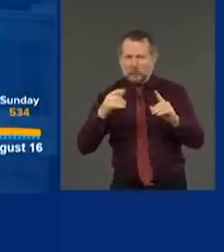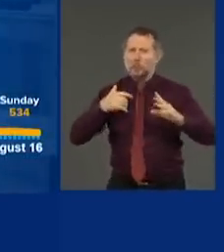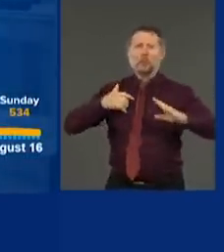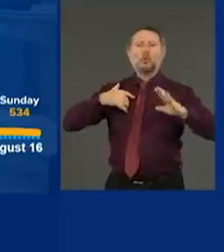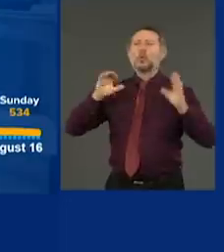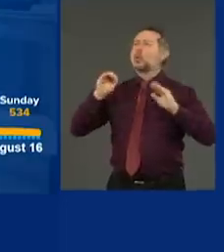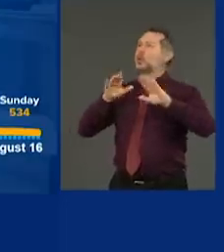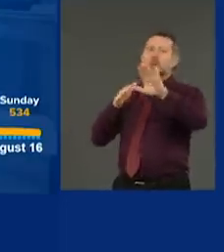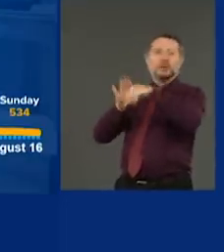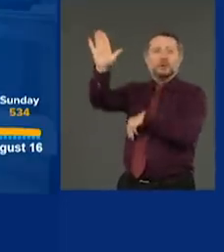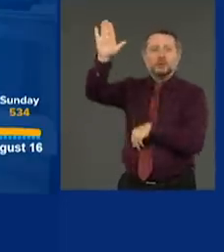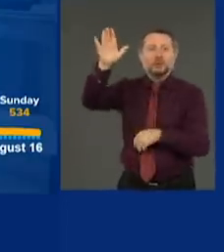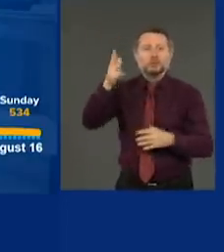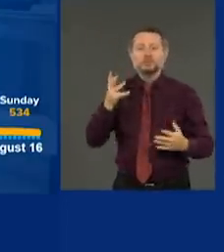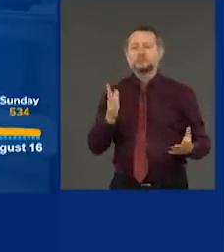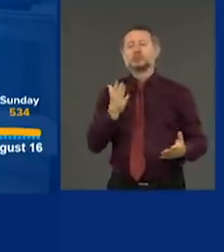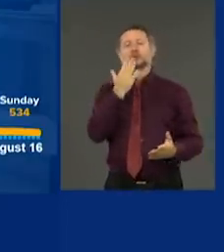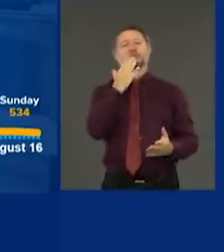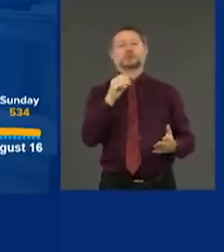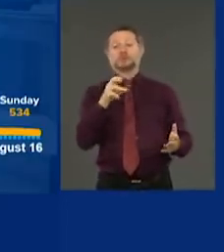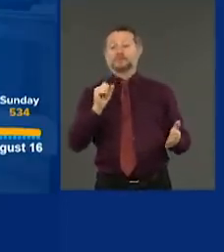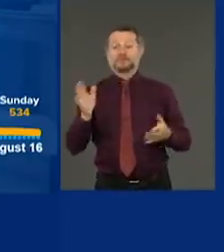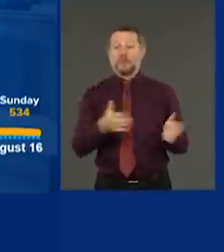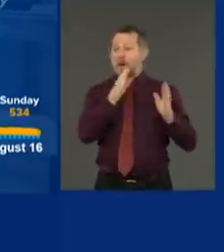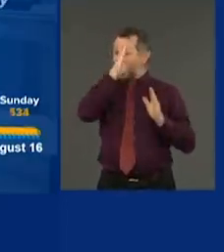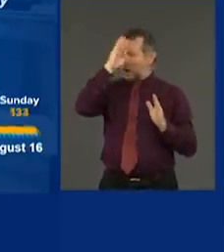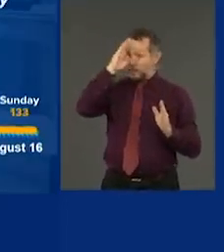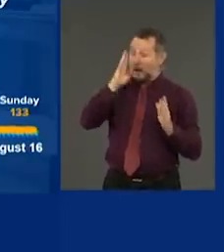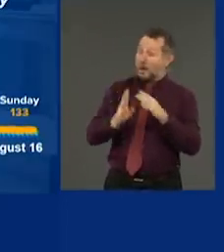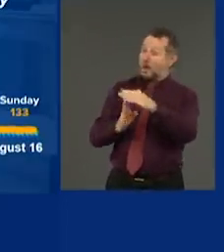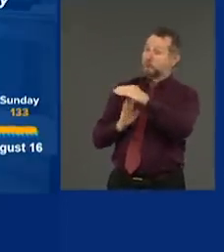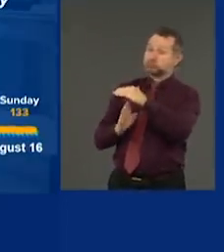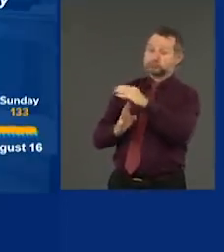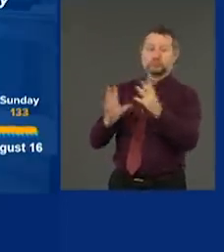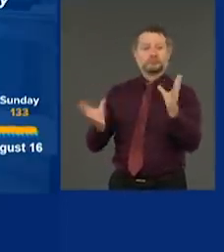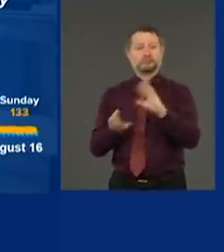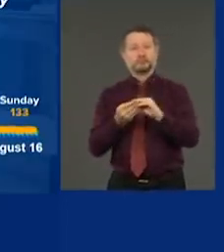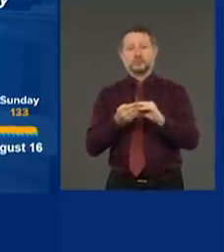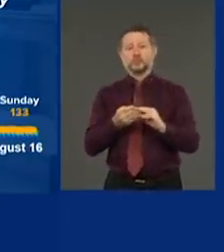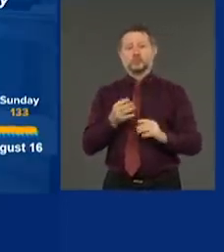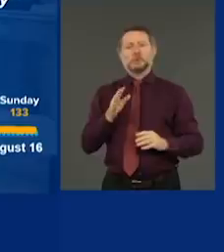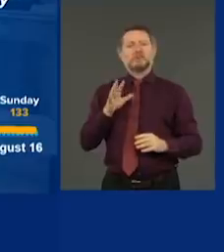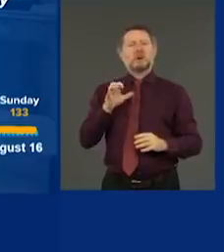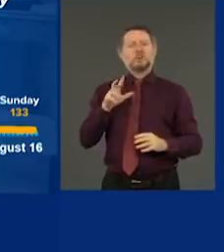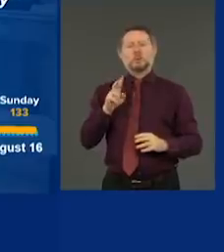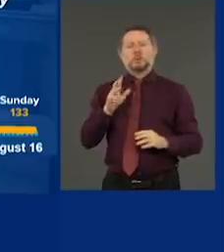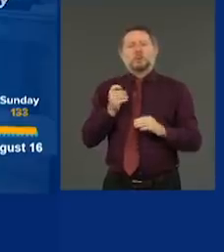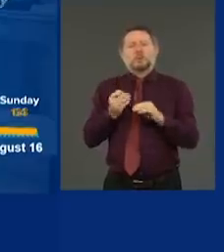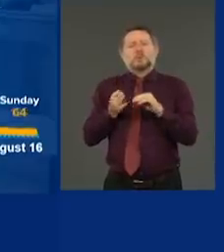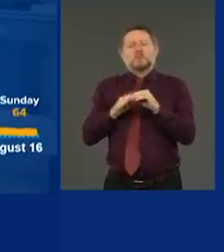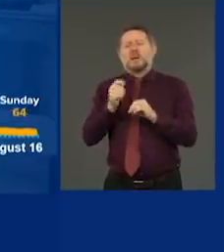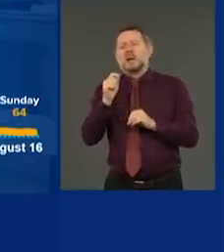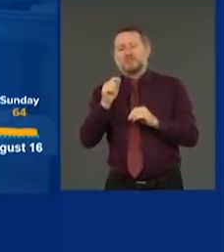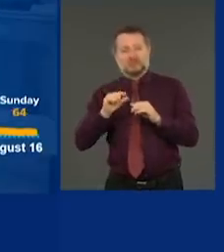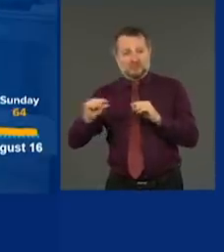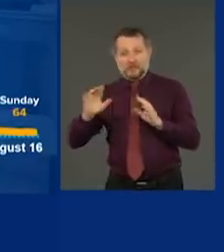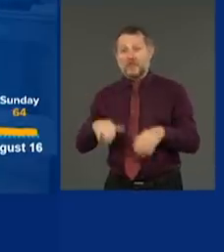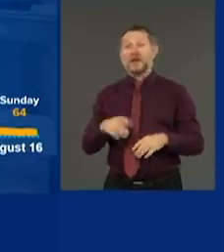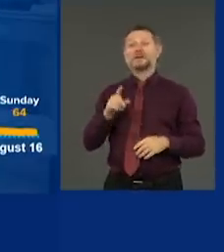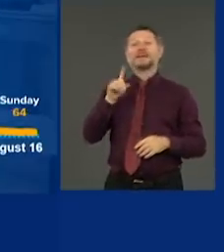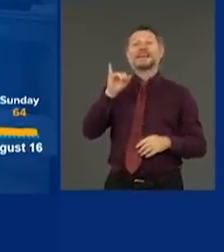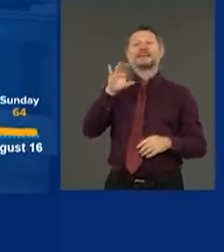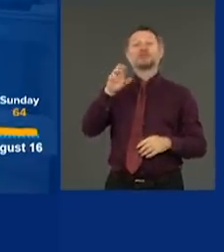The hospitalizations of 534, up a tick, but basically flat. ICU